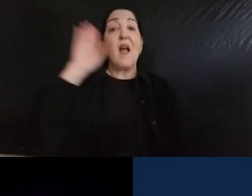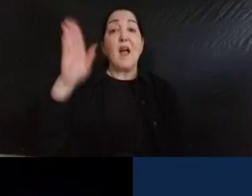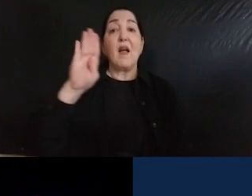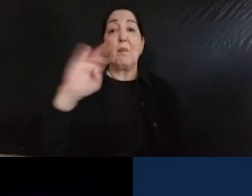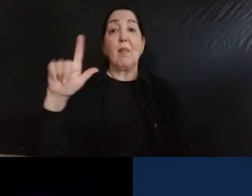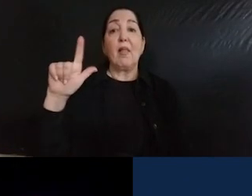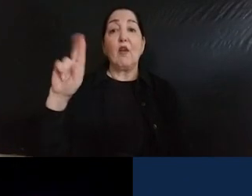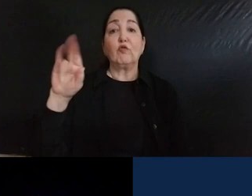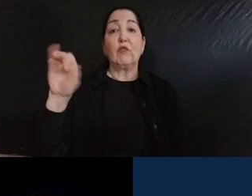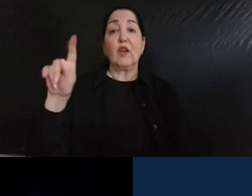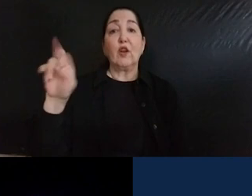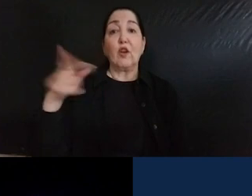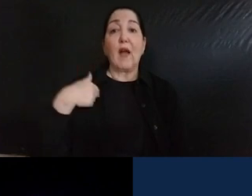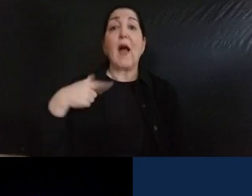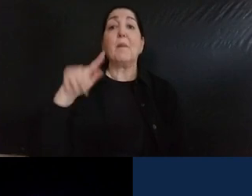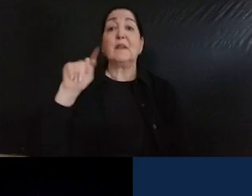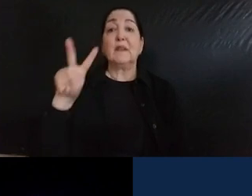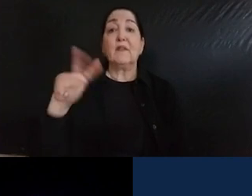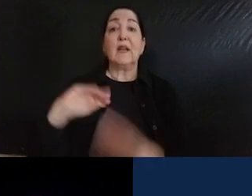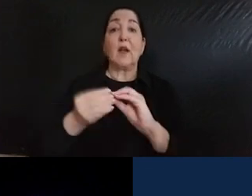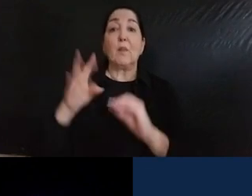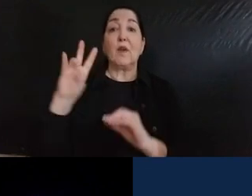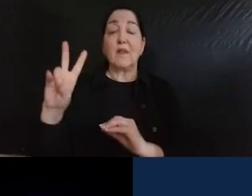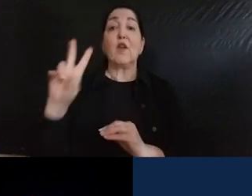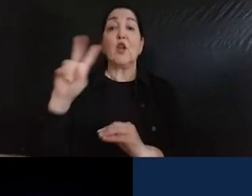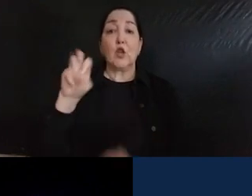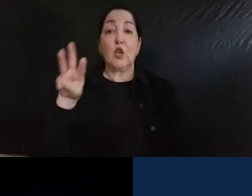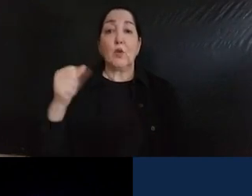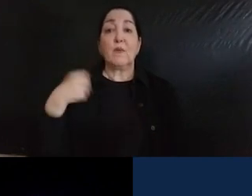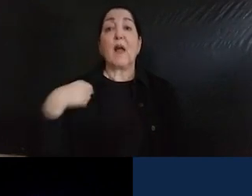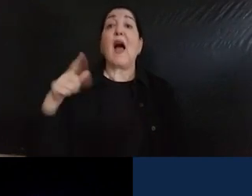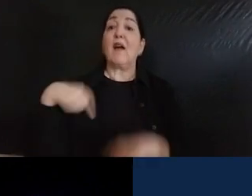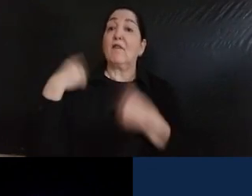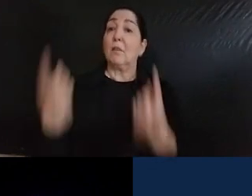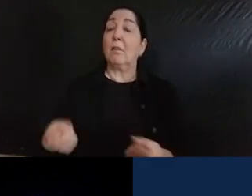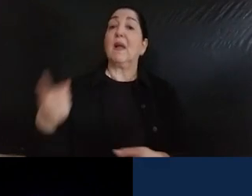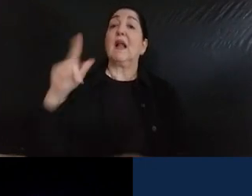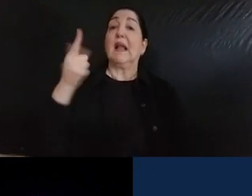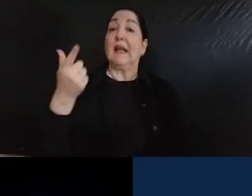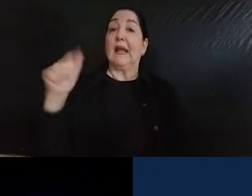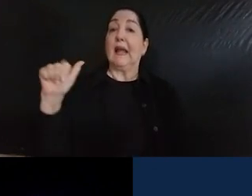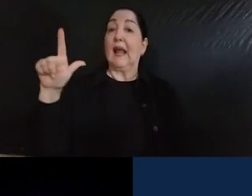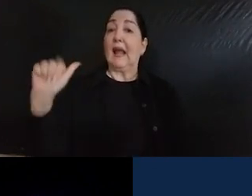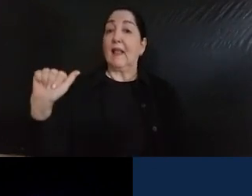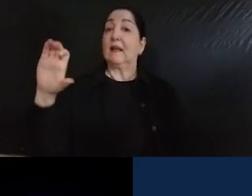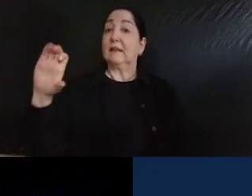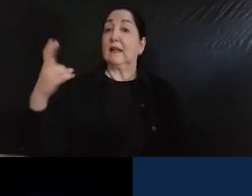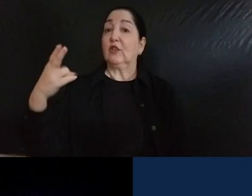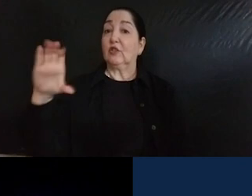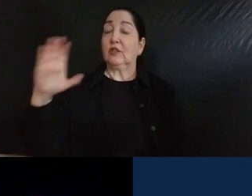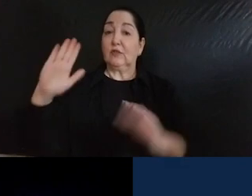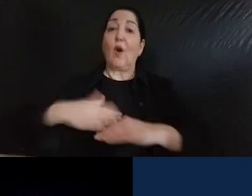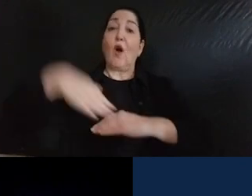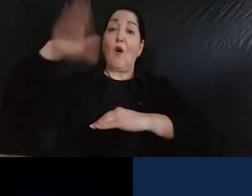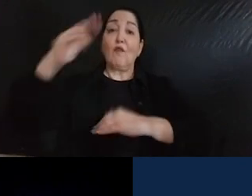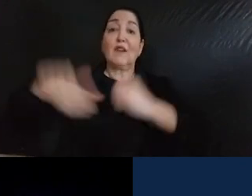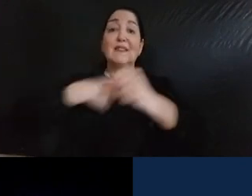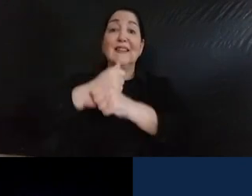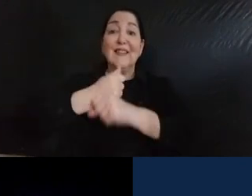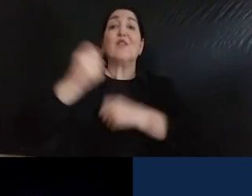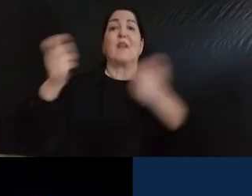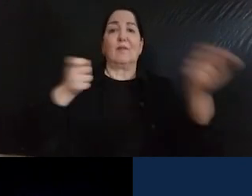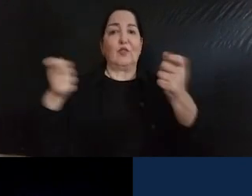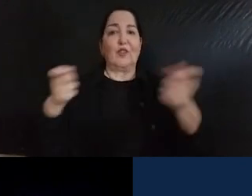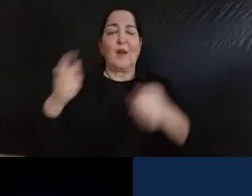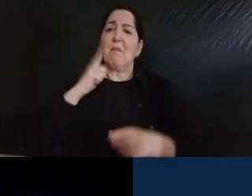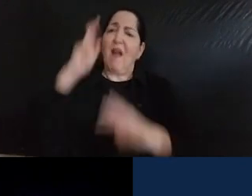Hi, I'm Bill Ritter. I'm an anchor at WABC TV Channel 7 Eyewitness News, and I have been the broadcast chair for CHC's Gala for more than a decade.